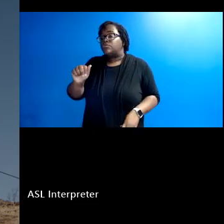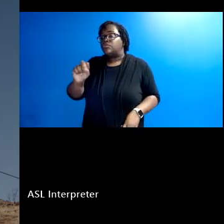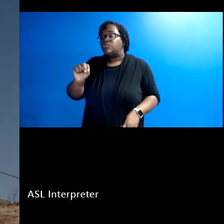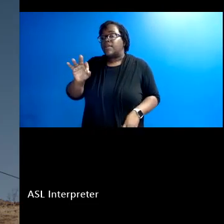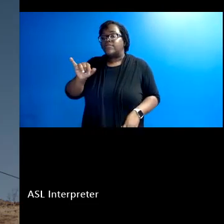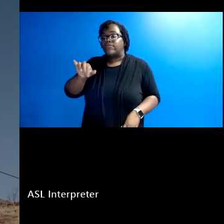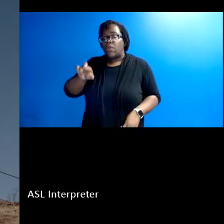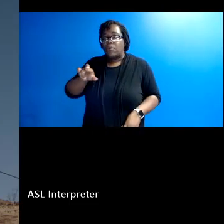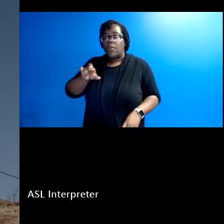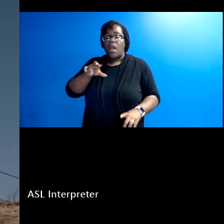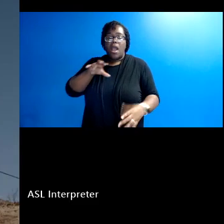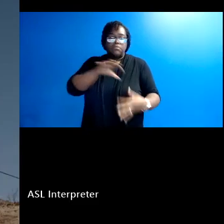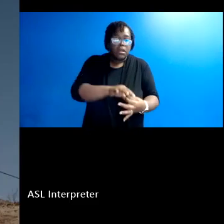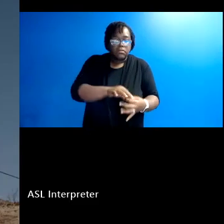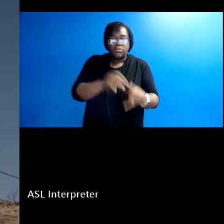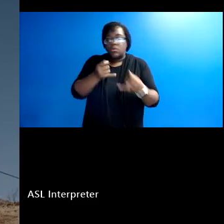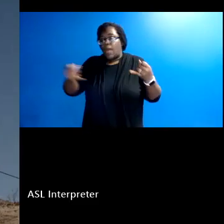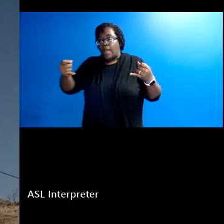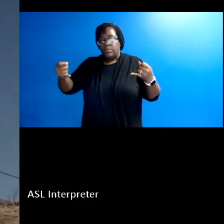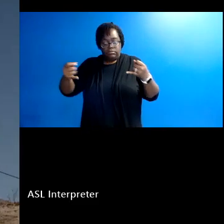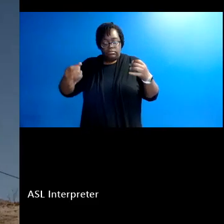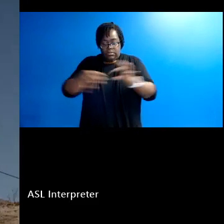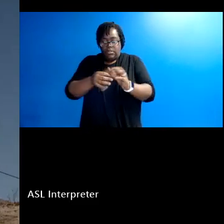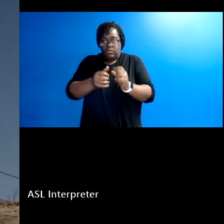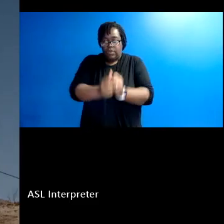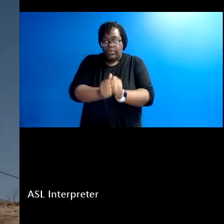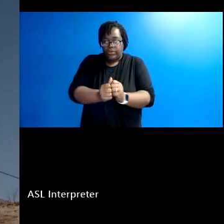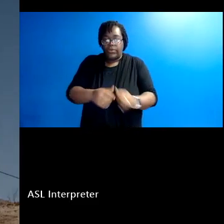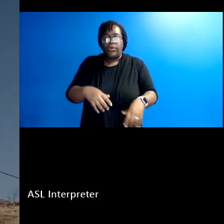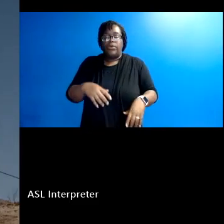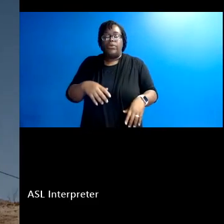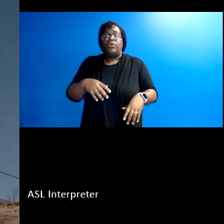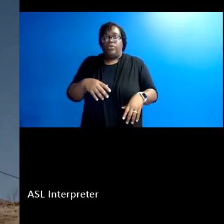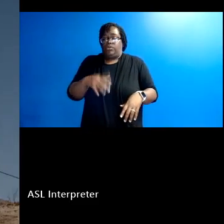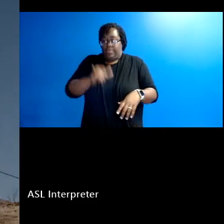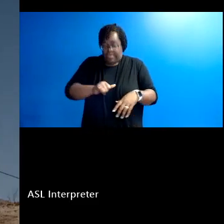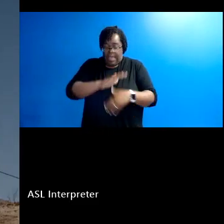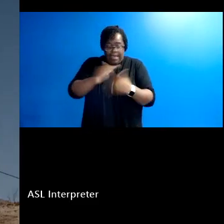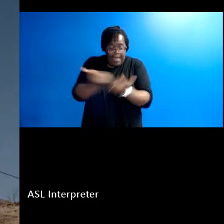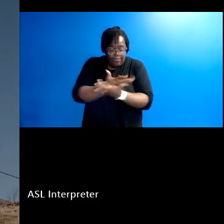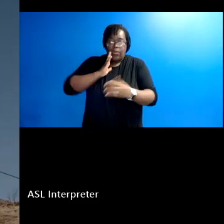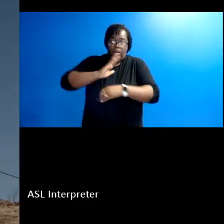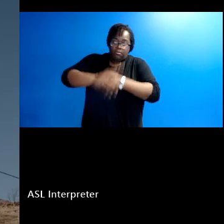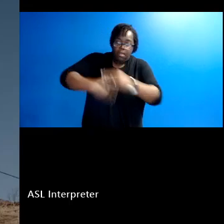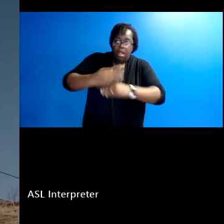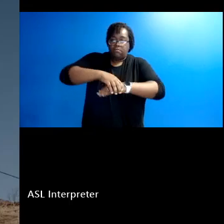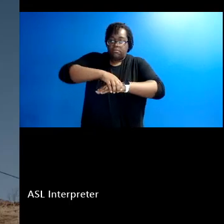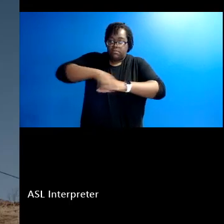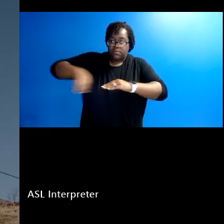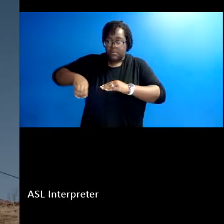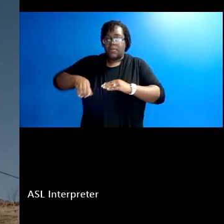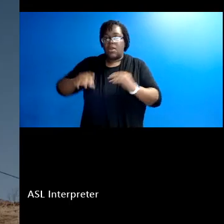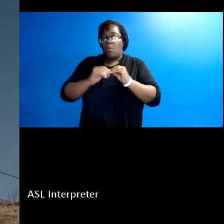to wires because at some point, you know, the reels which they're on. And so we're covering all of this to make it more resilient.